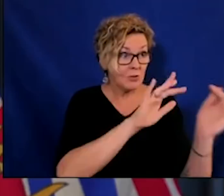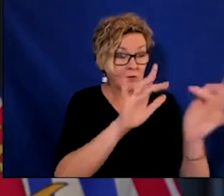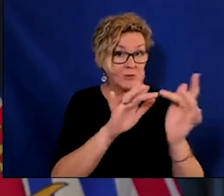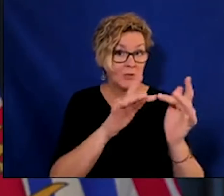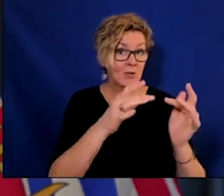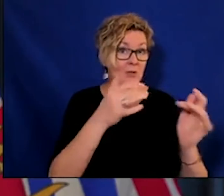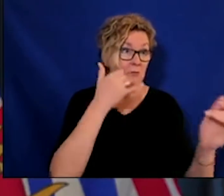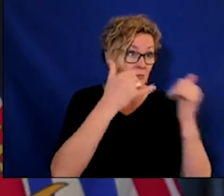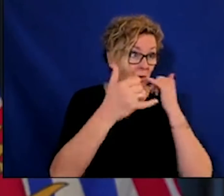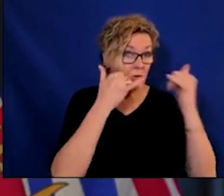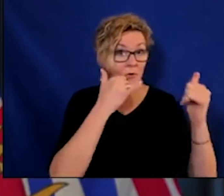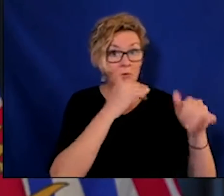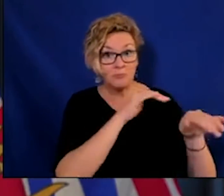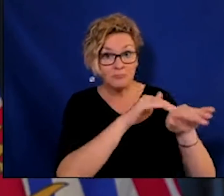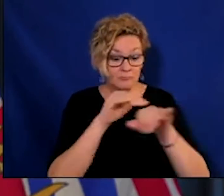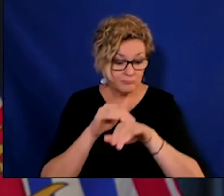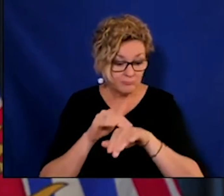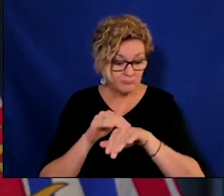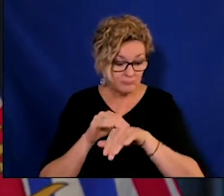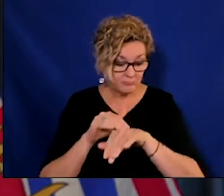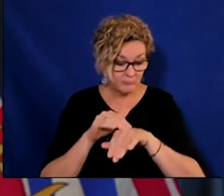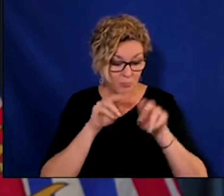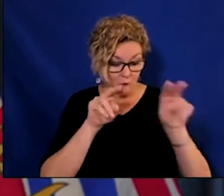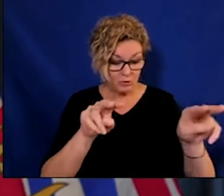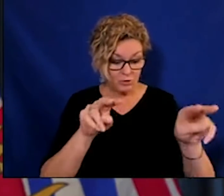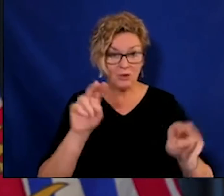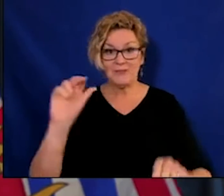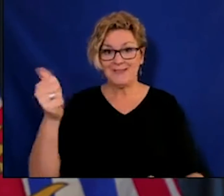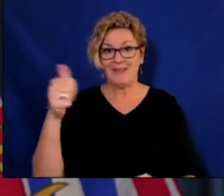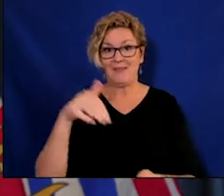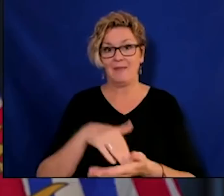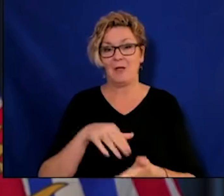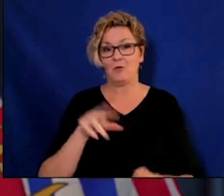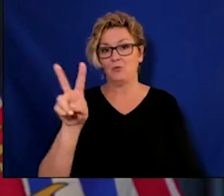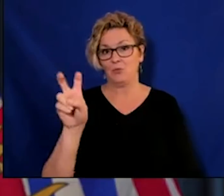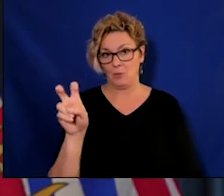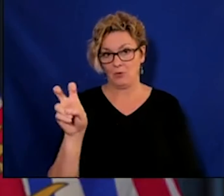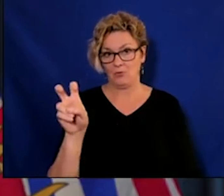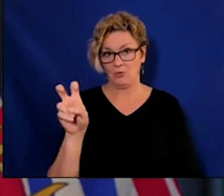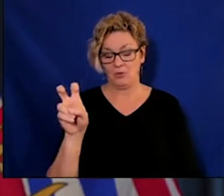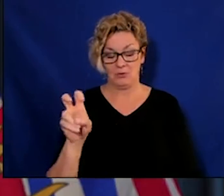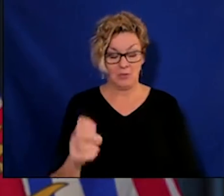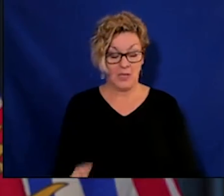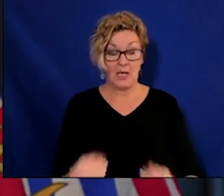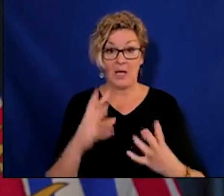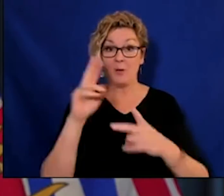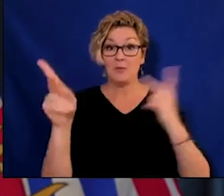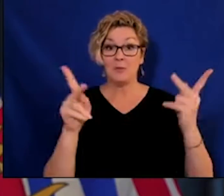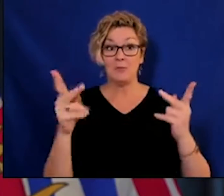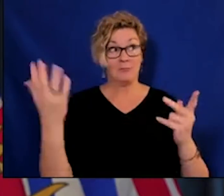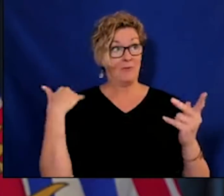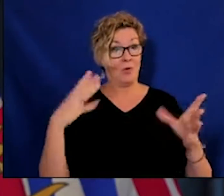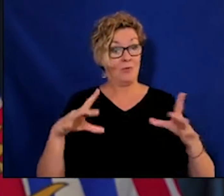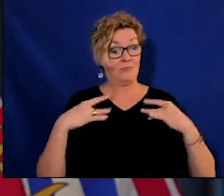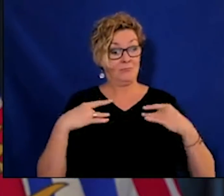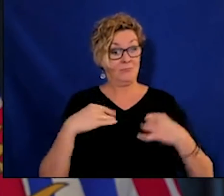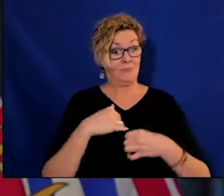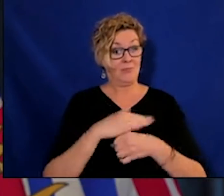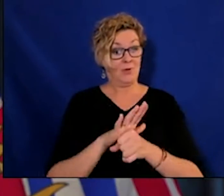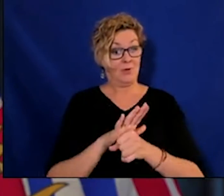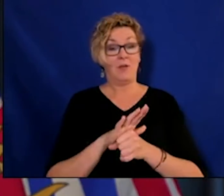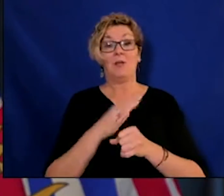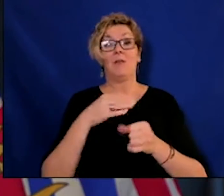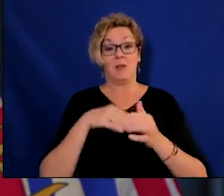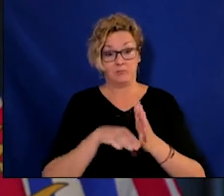from COVID-19. As we've moved into this phase of our pandemic, our